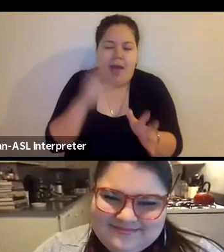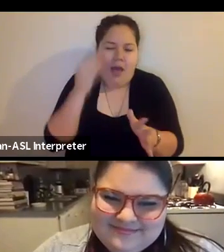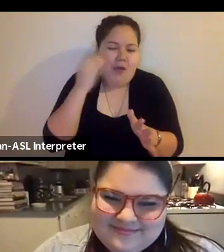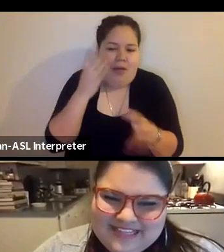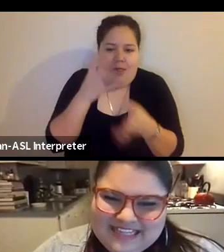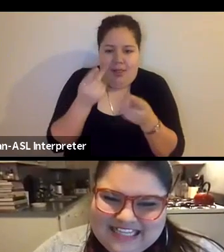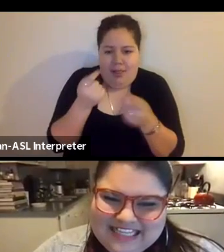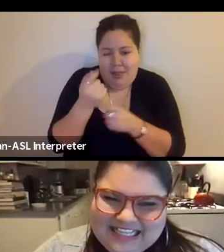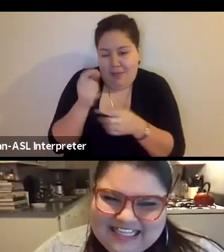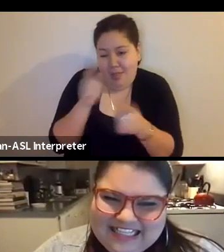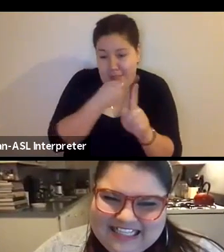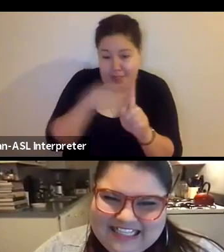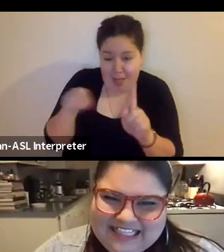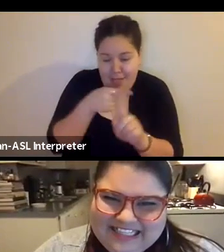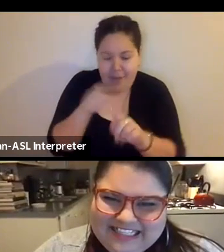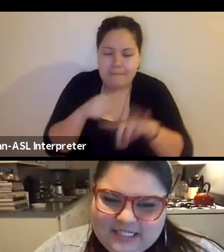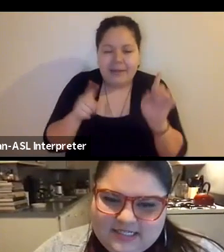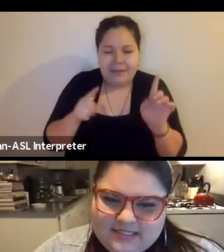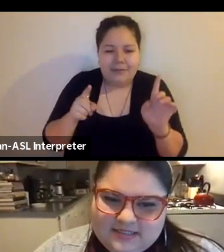check.